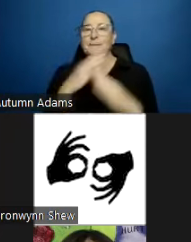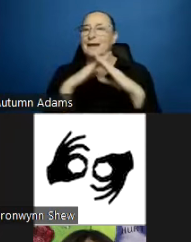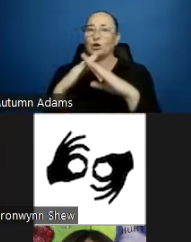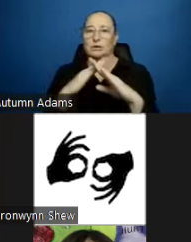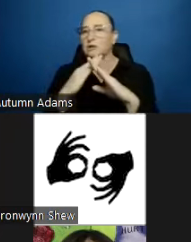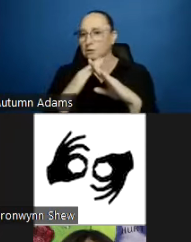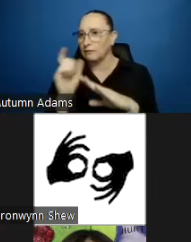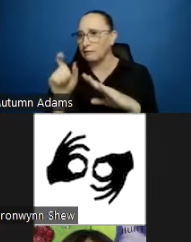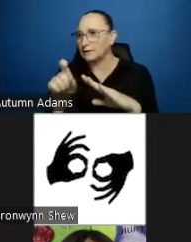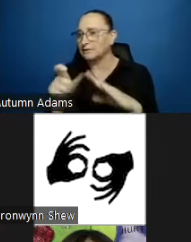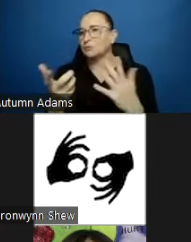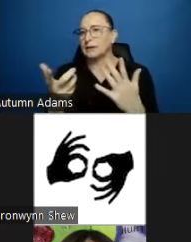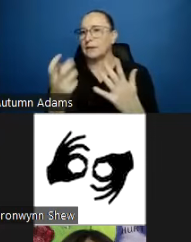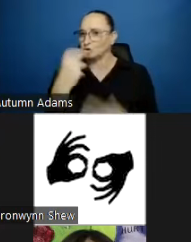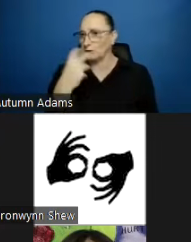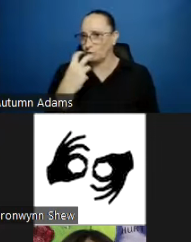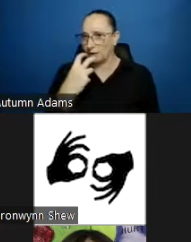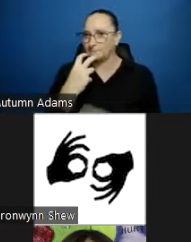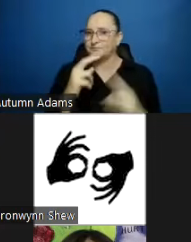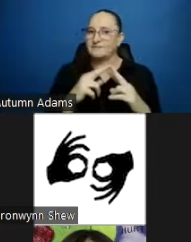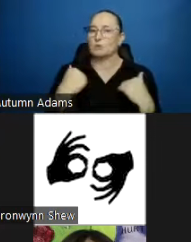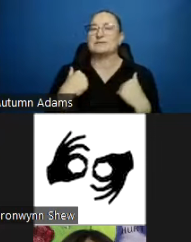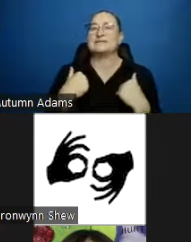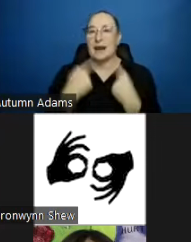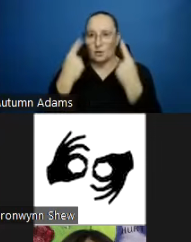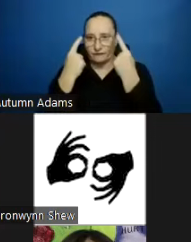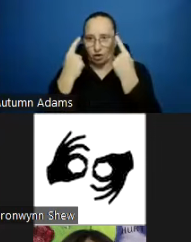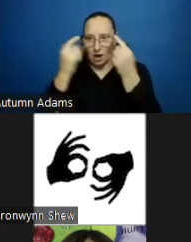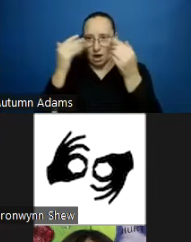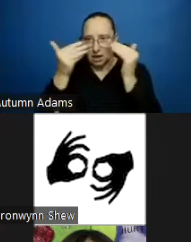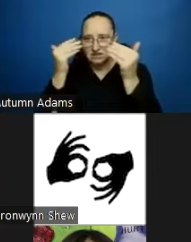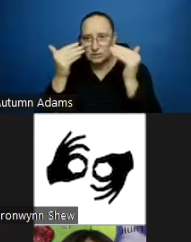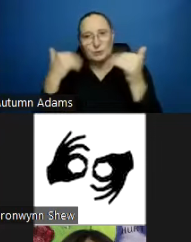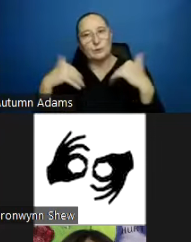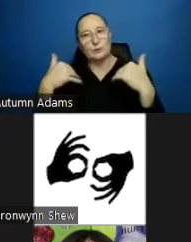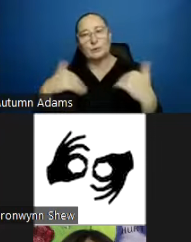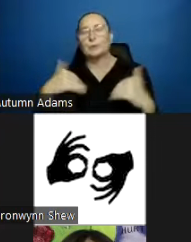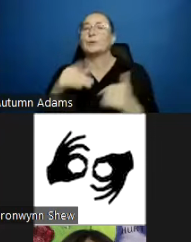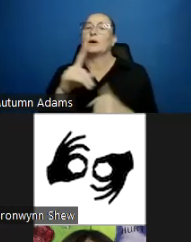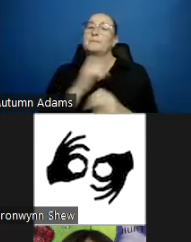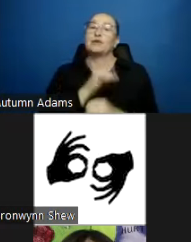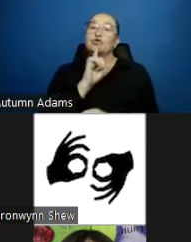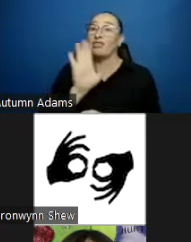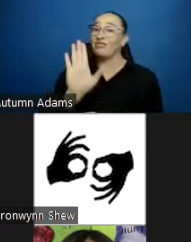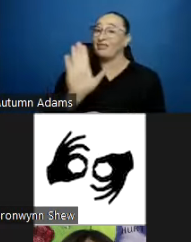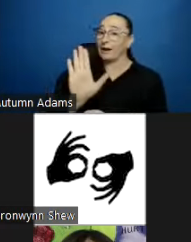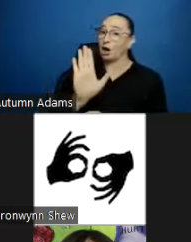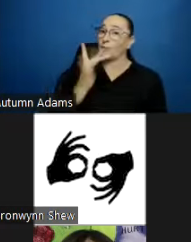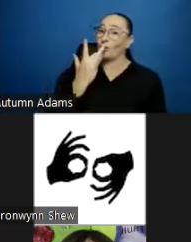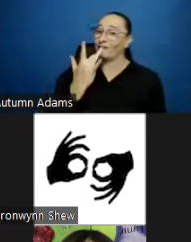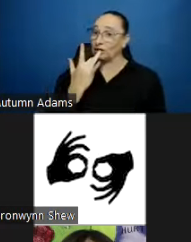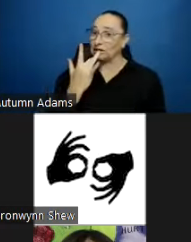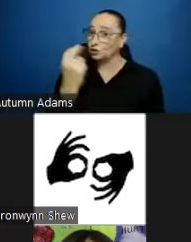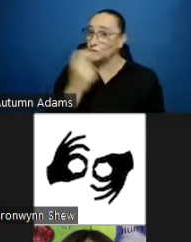be able to lip read, and it's very tiring on their eyes. So make sure if that is their method of communication that you avoid the